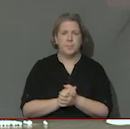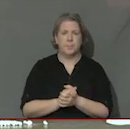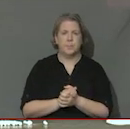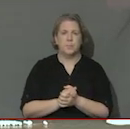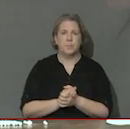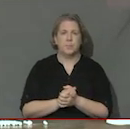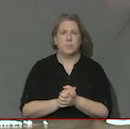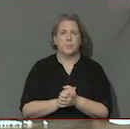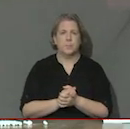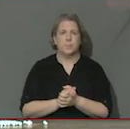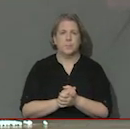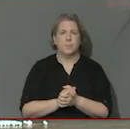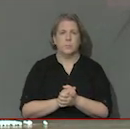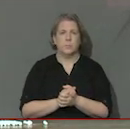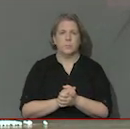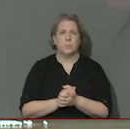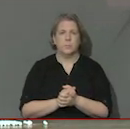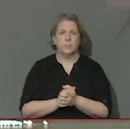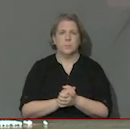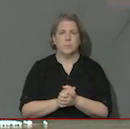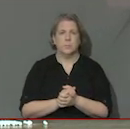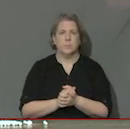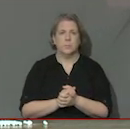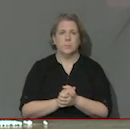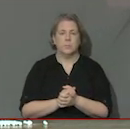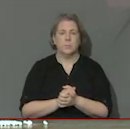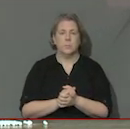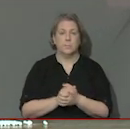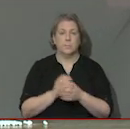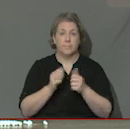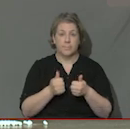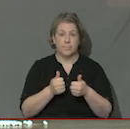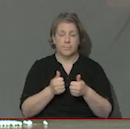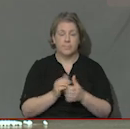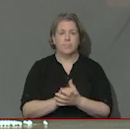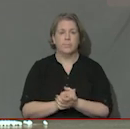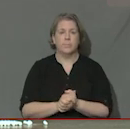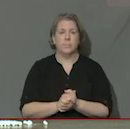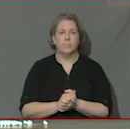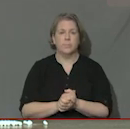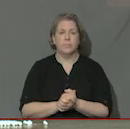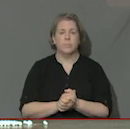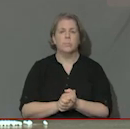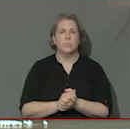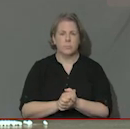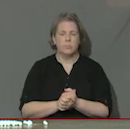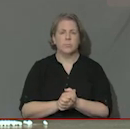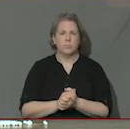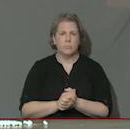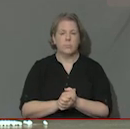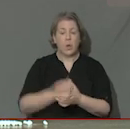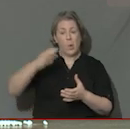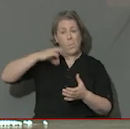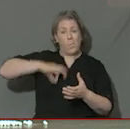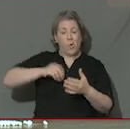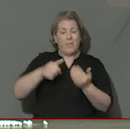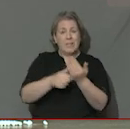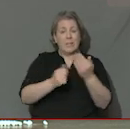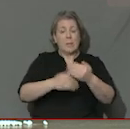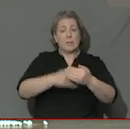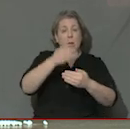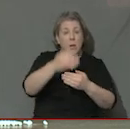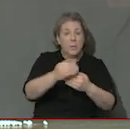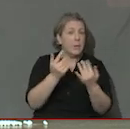I think that was all right. So we are there. The correct net profit after tax, they filled that in,